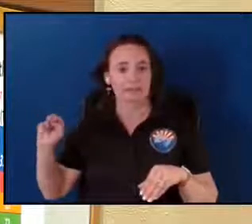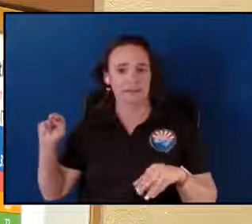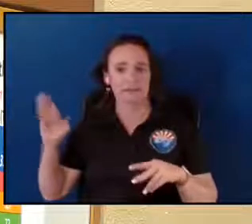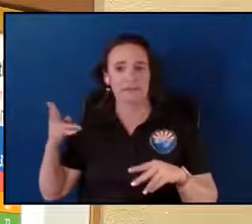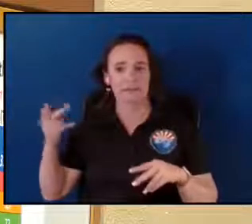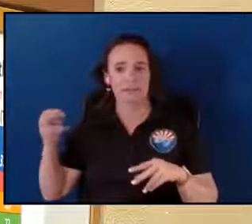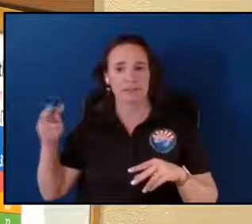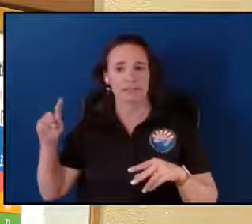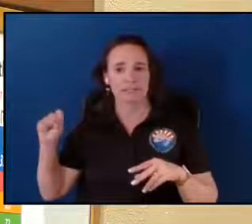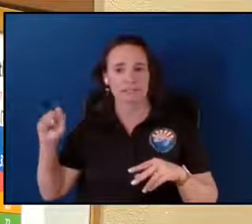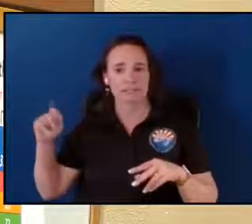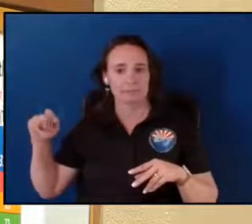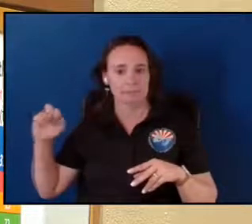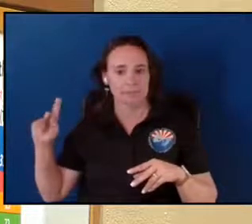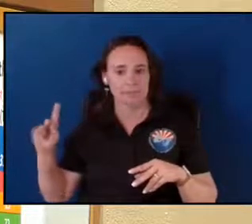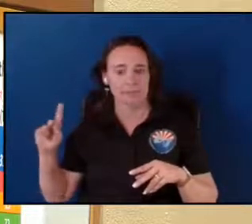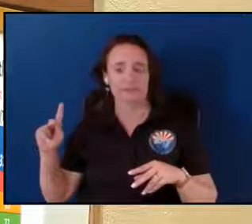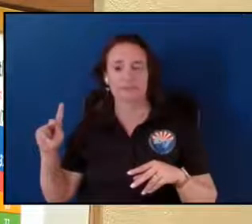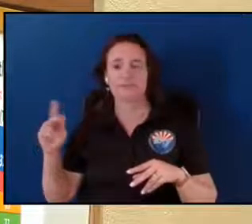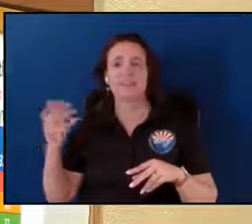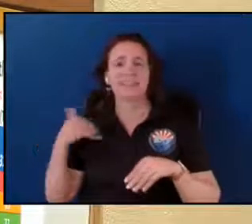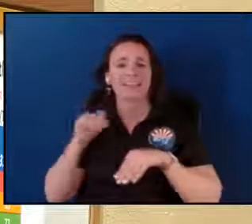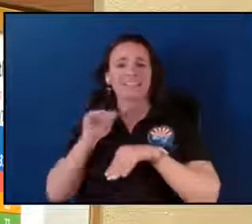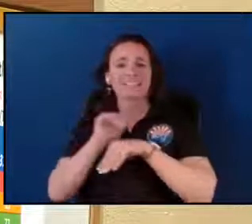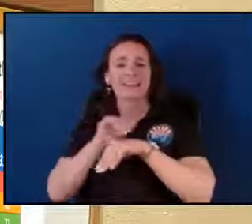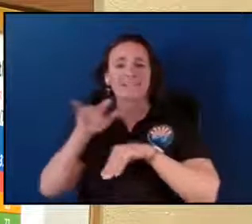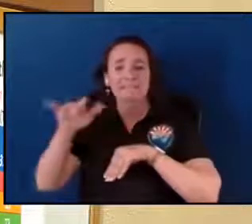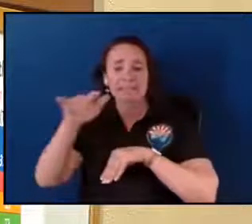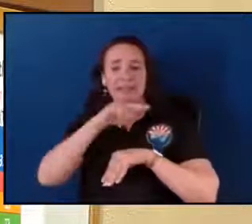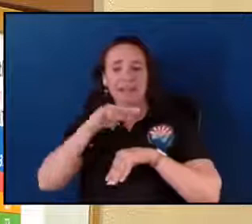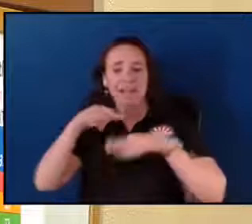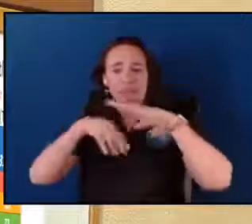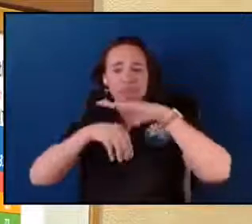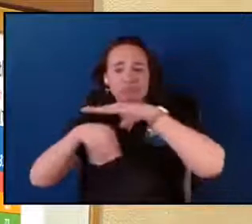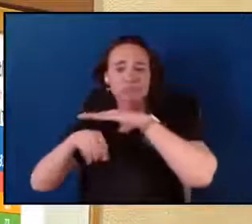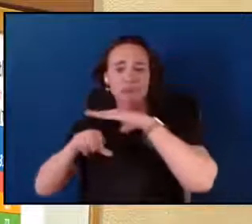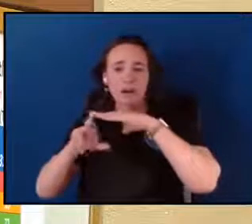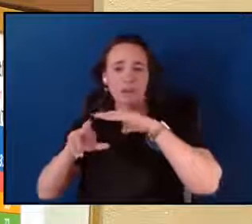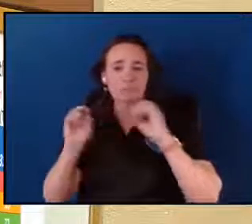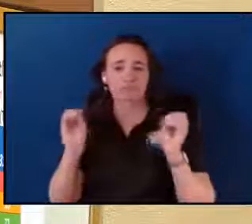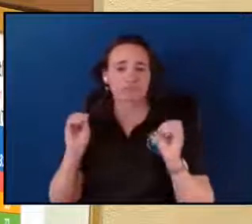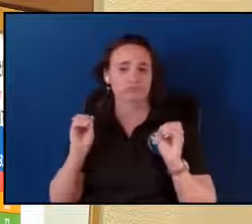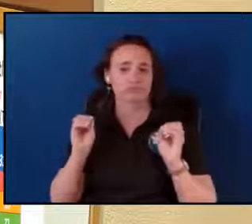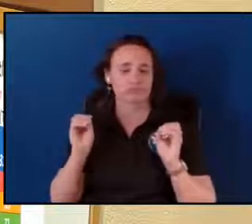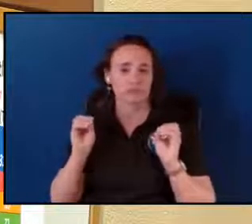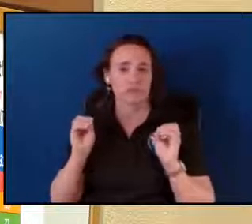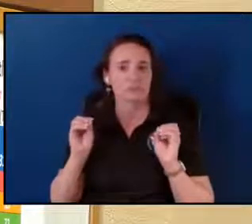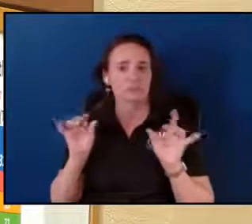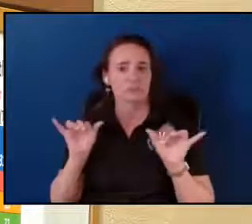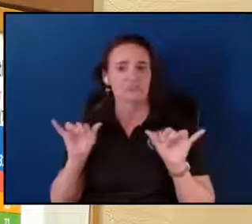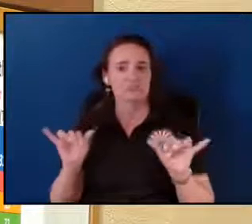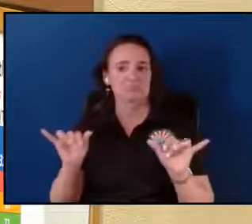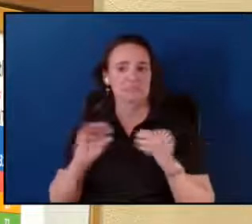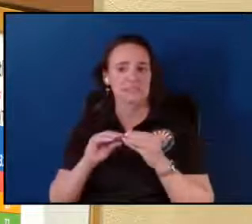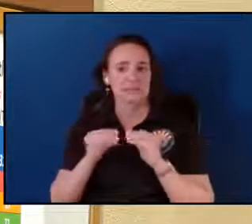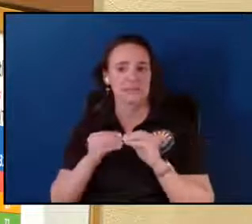spoke about last night, we were not able to get an infrared flight last night, so we remain at